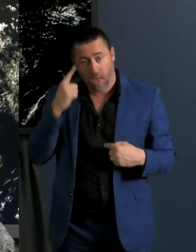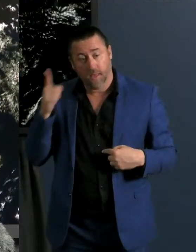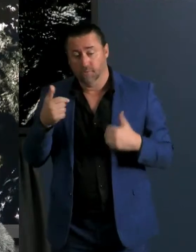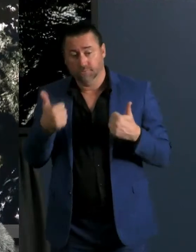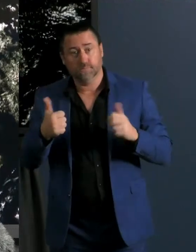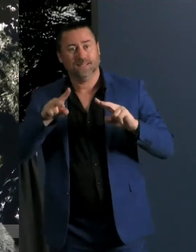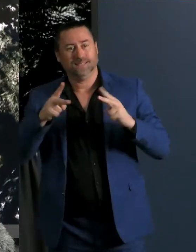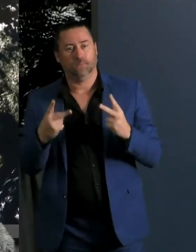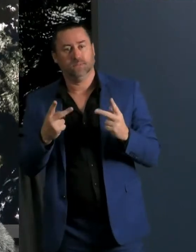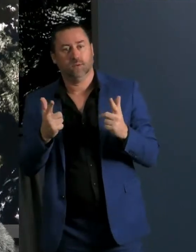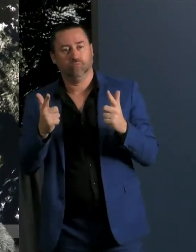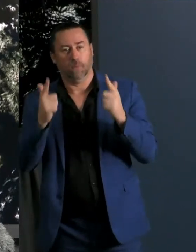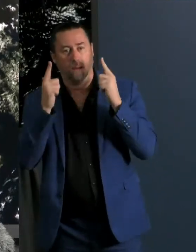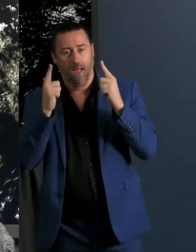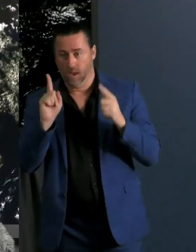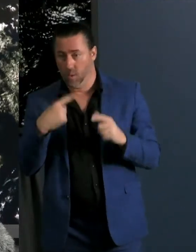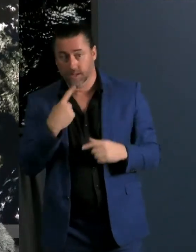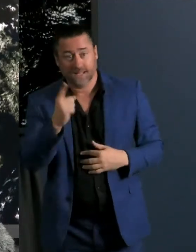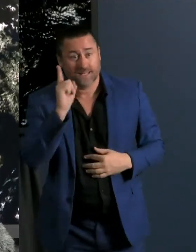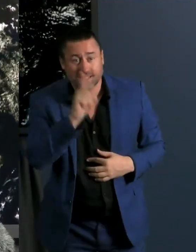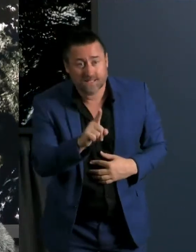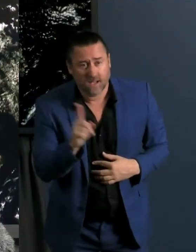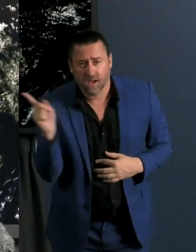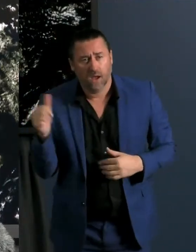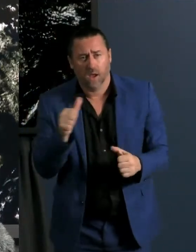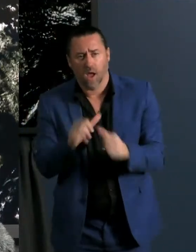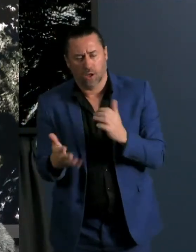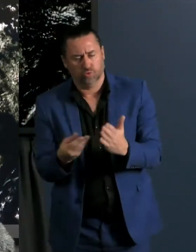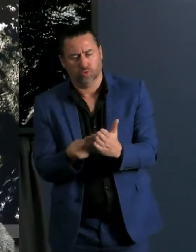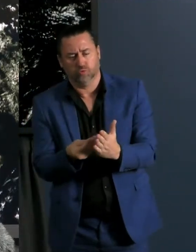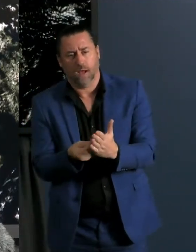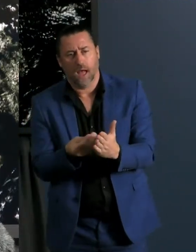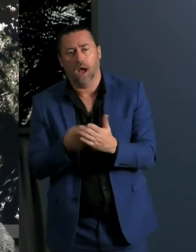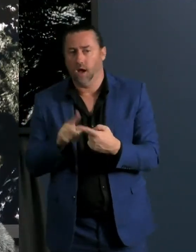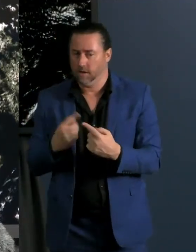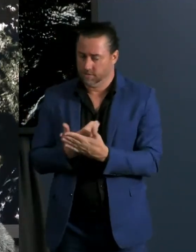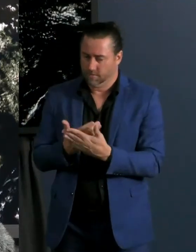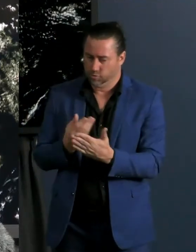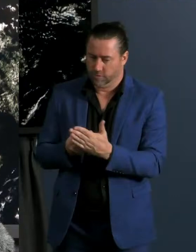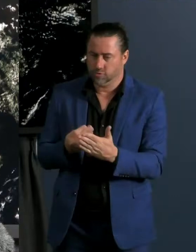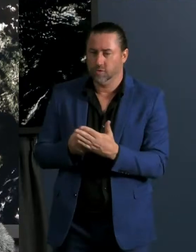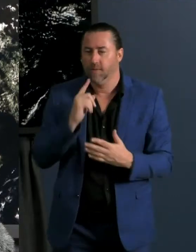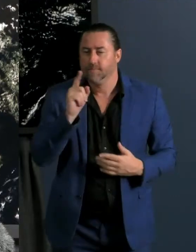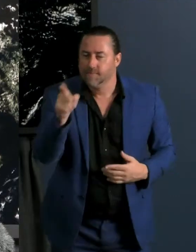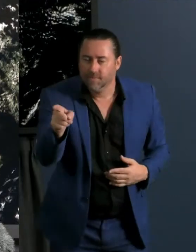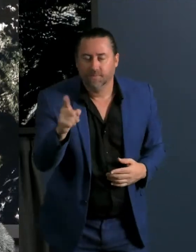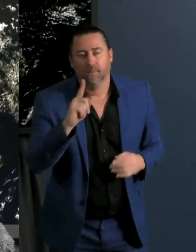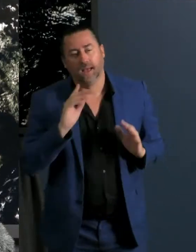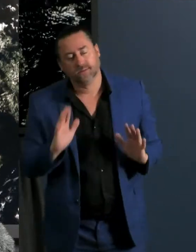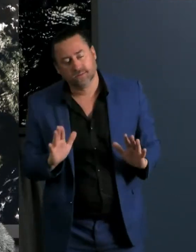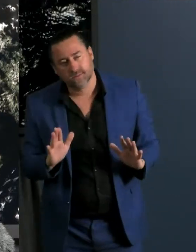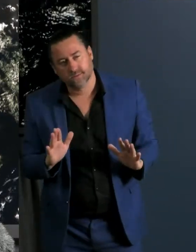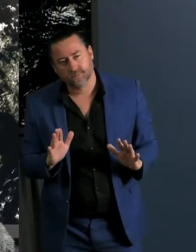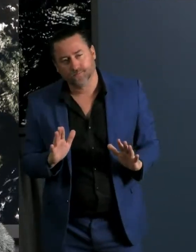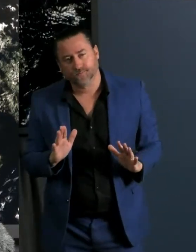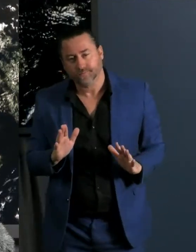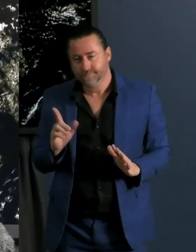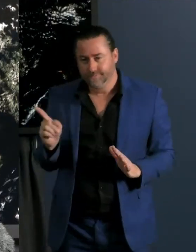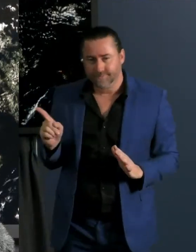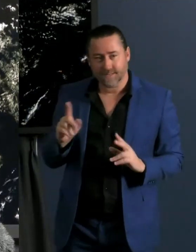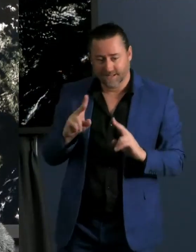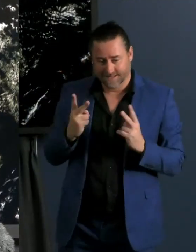good deputy. As I said yesterday, he's been an excellent treasurer. He will remain the treasurer. Do you understand the frustration, Deputy Premier,